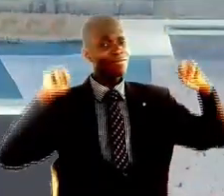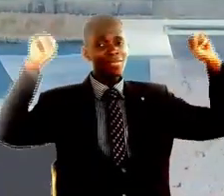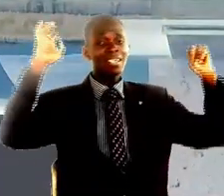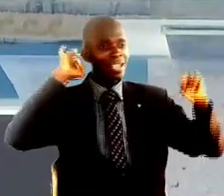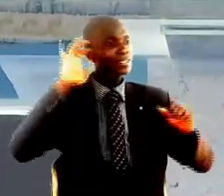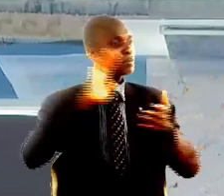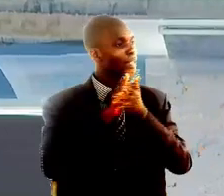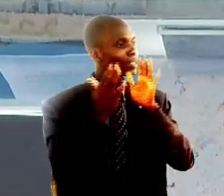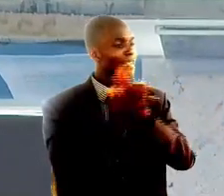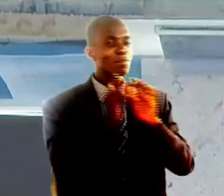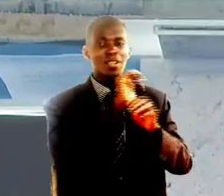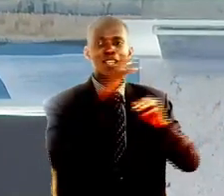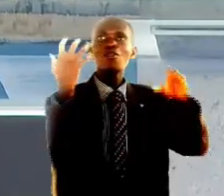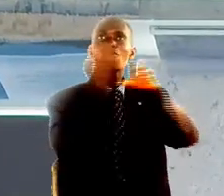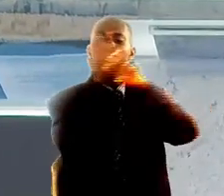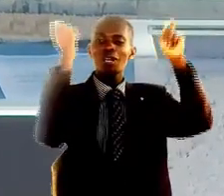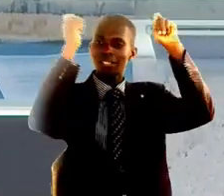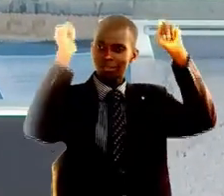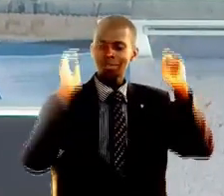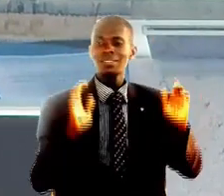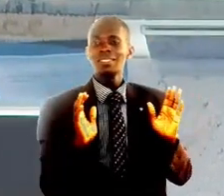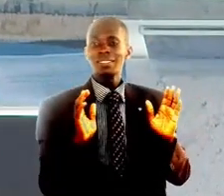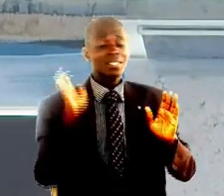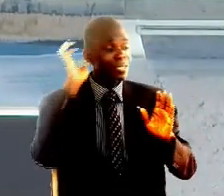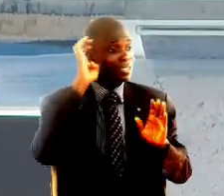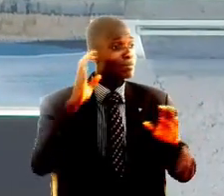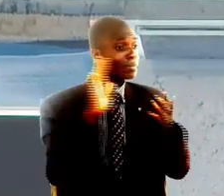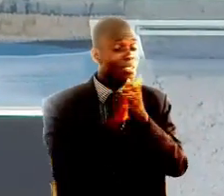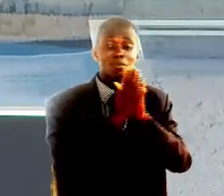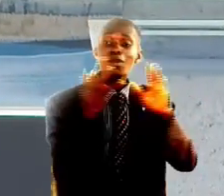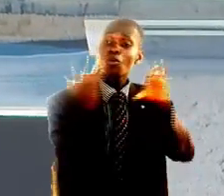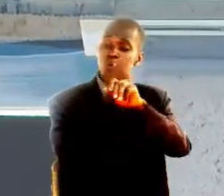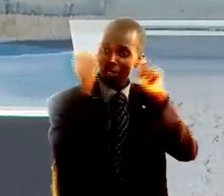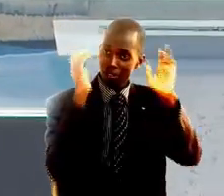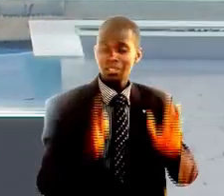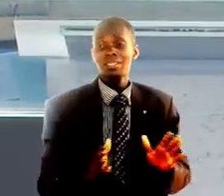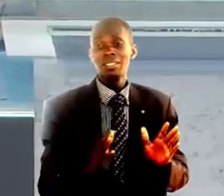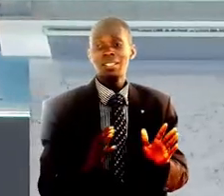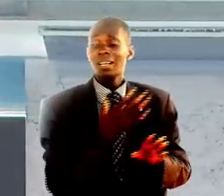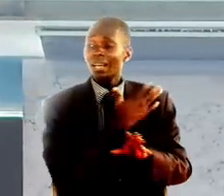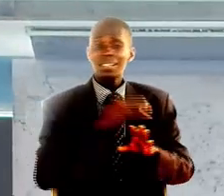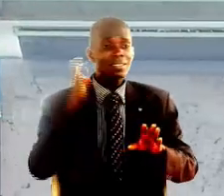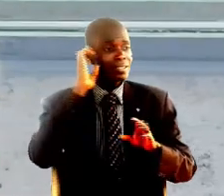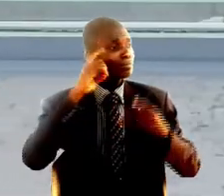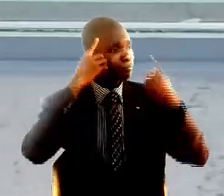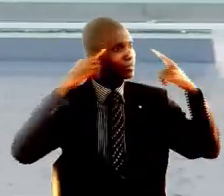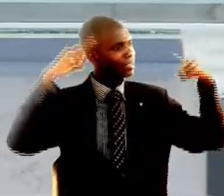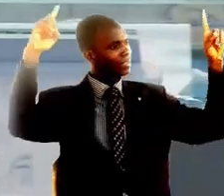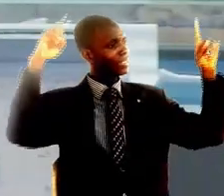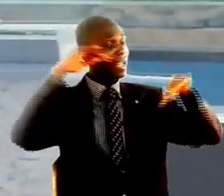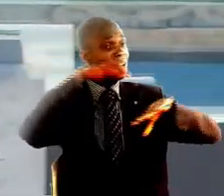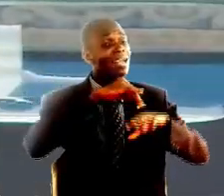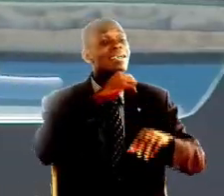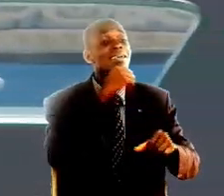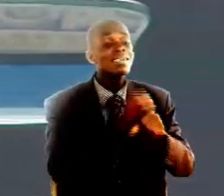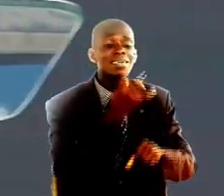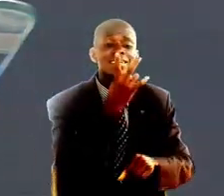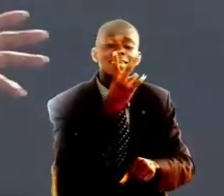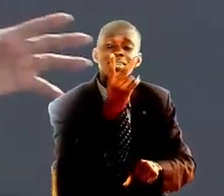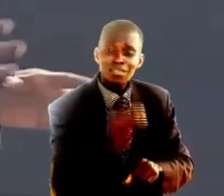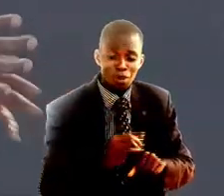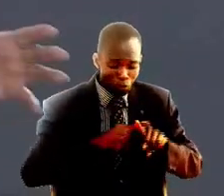and developed all the biceps and developed all the muscles. I read of an athlete